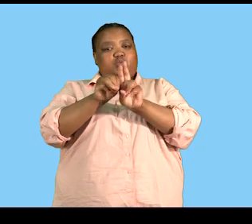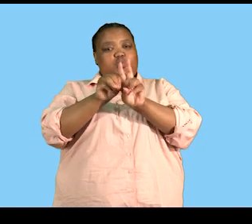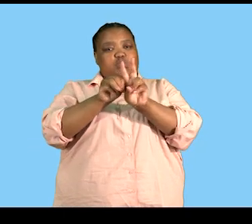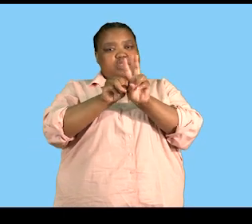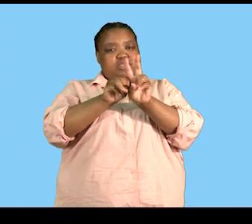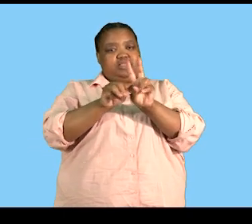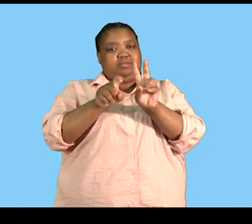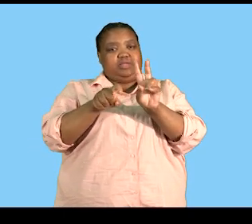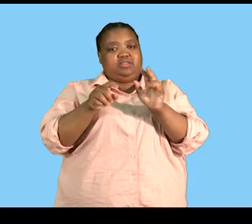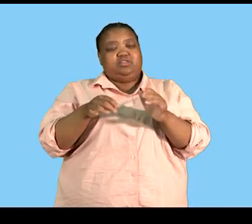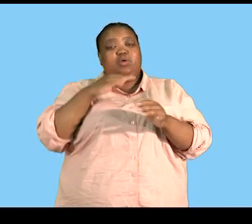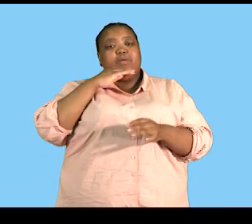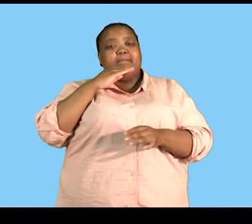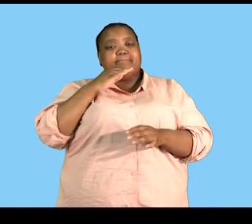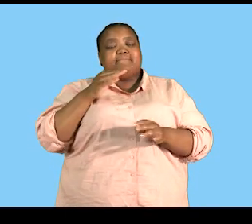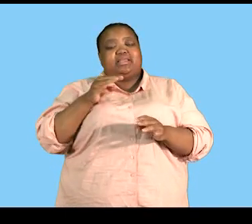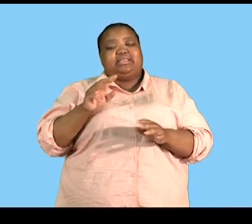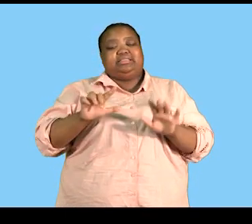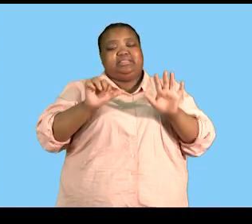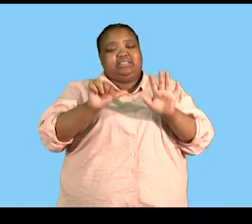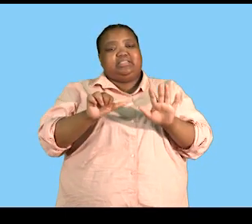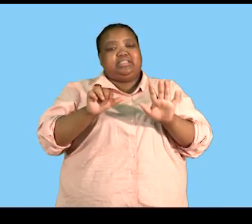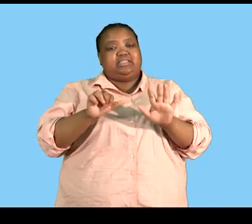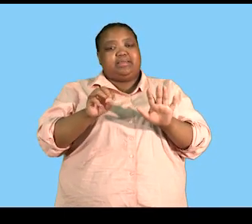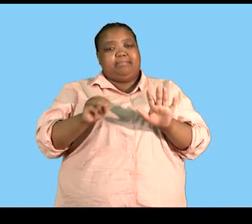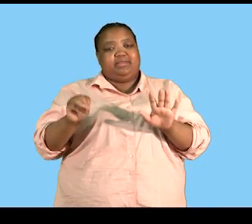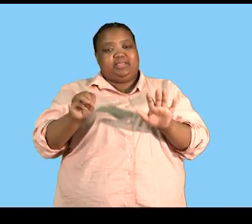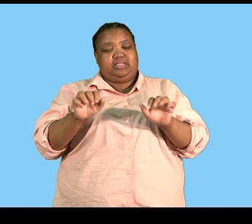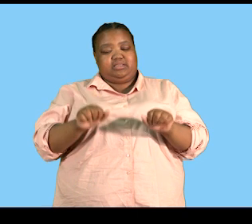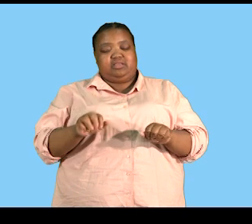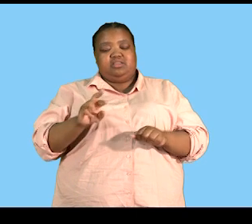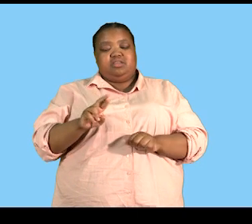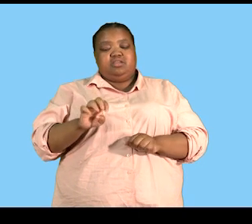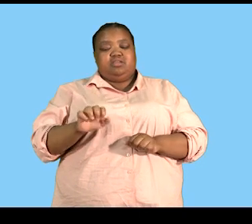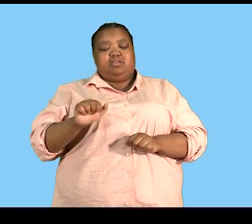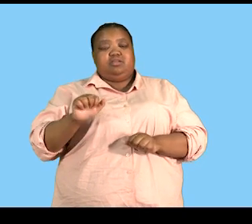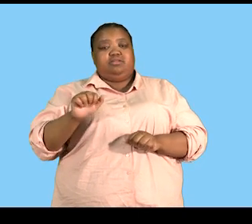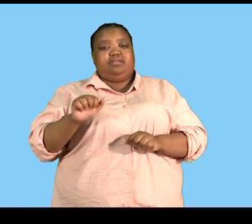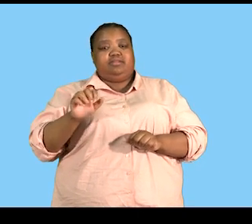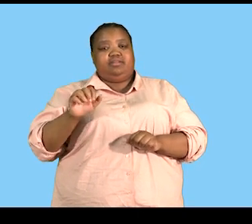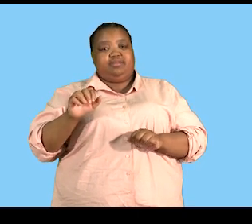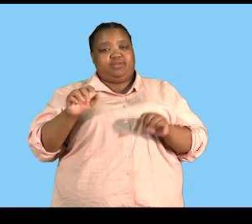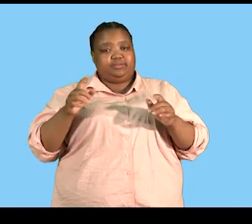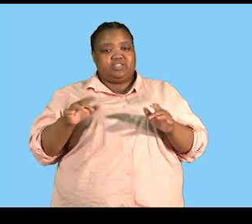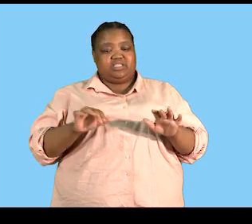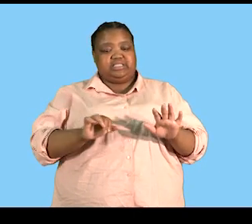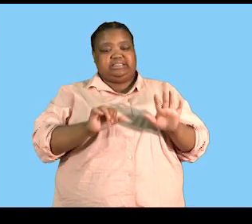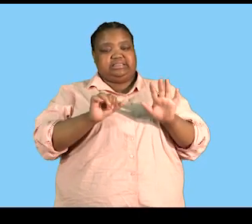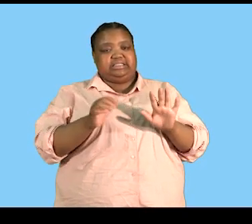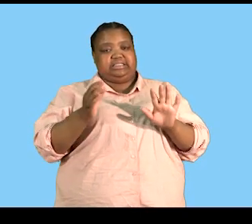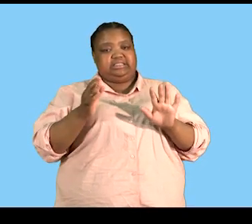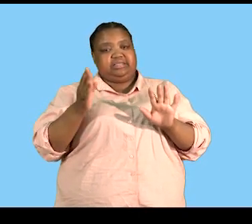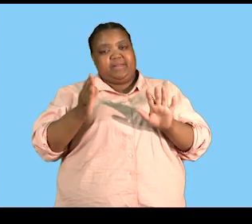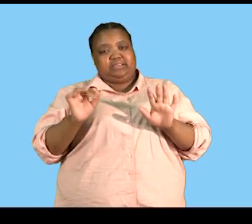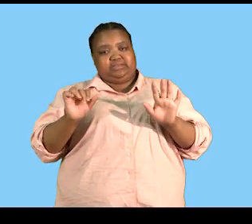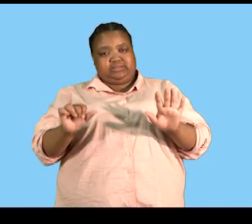squared, so it's going to be 6 meters. And then the area is going to be 6